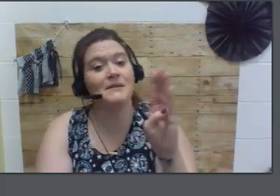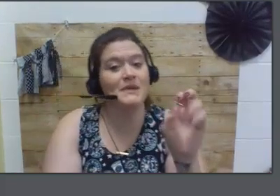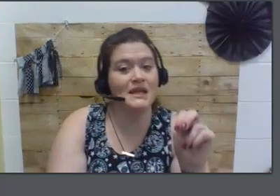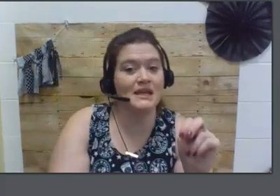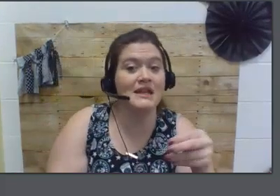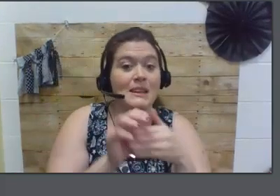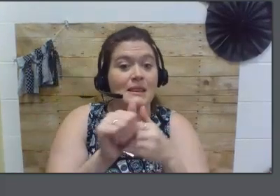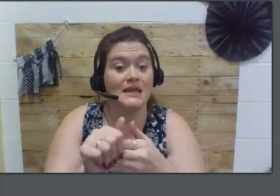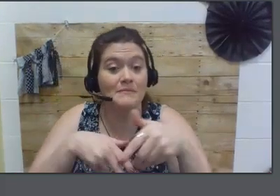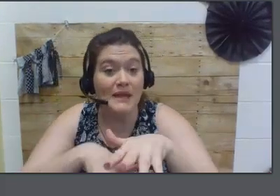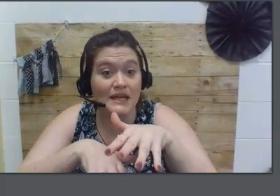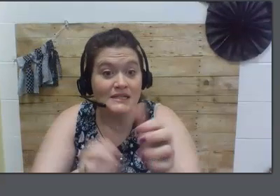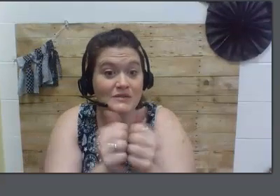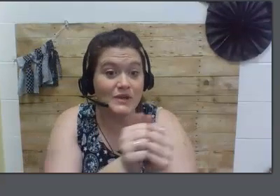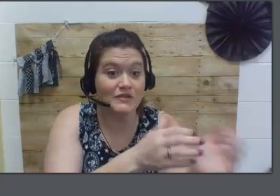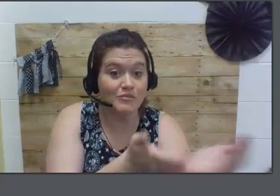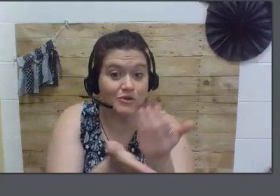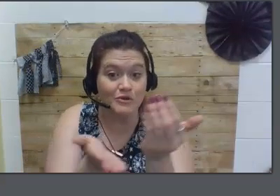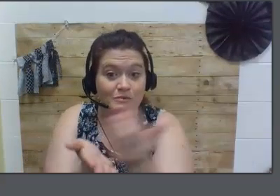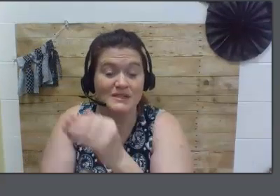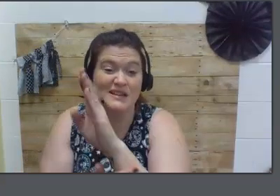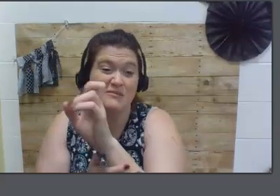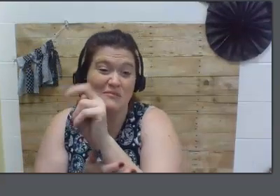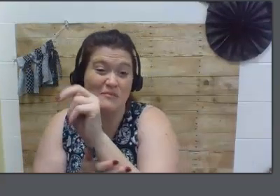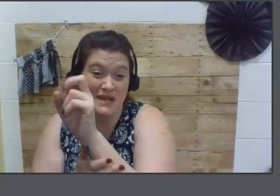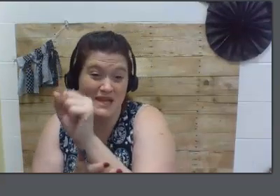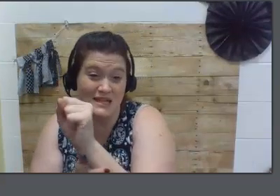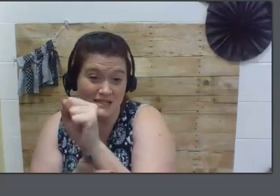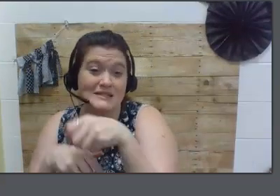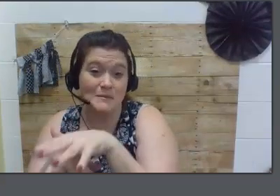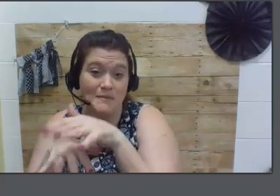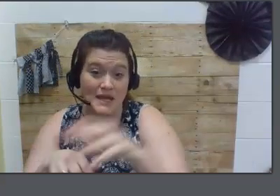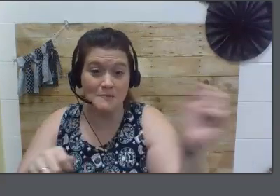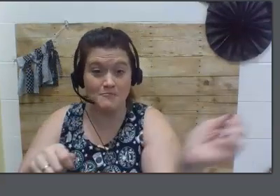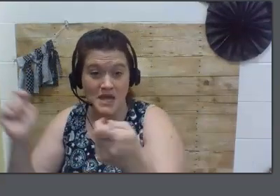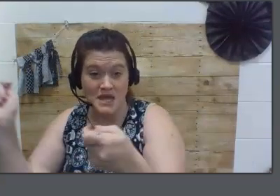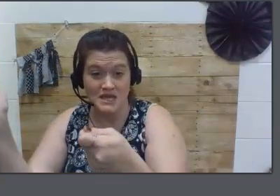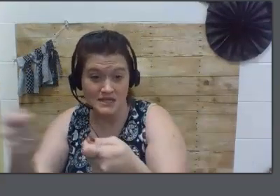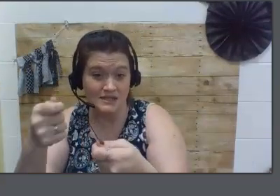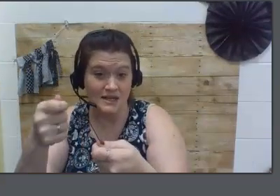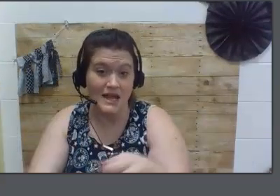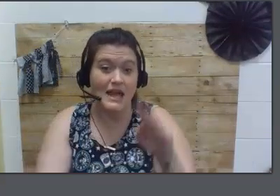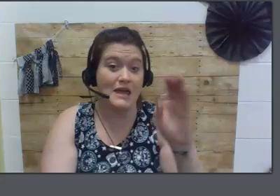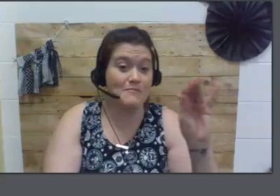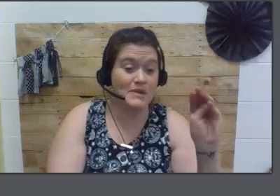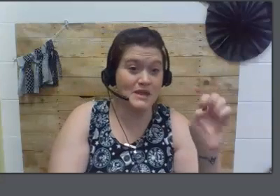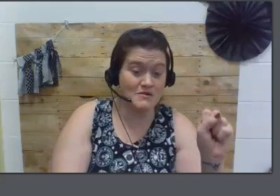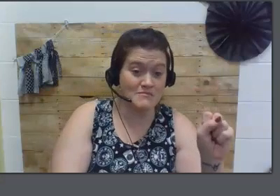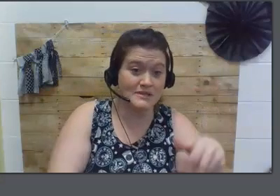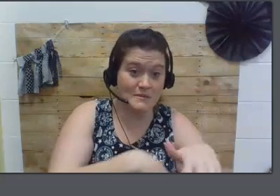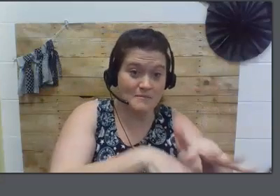Bim and Ben lead bands with brooms. Ben's band bangs,